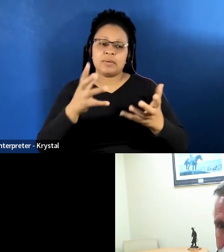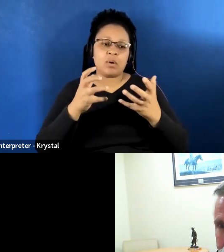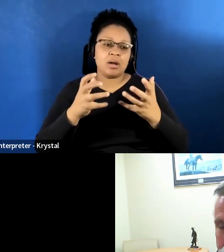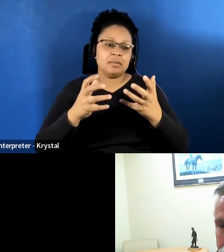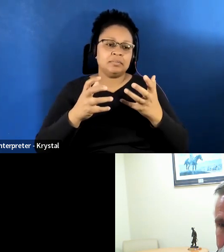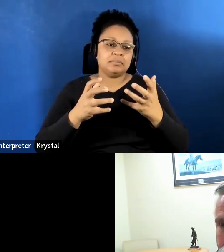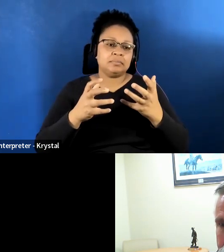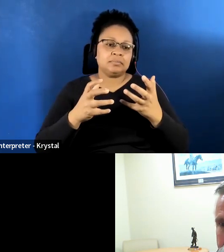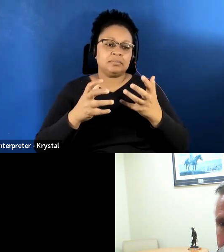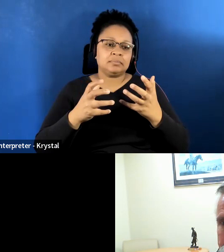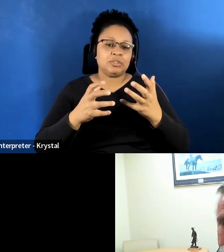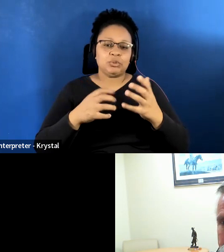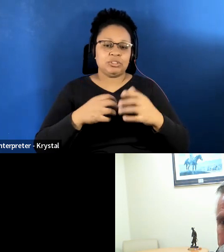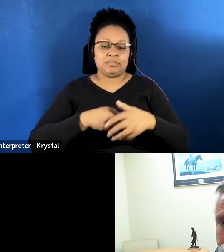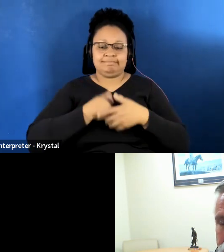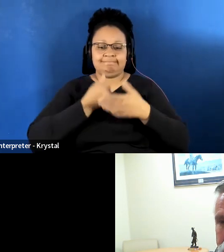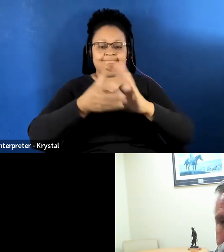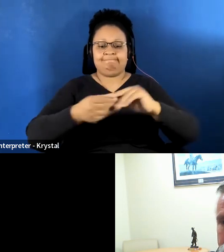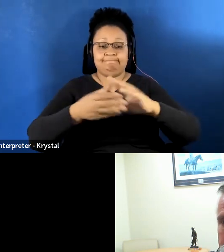to get out there?